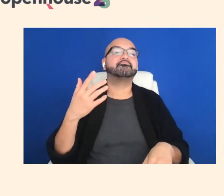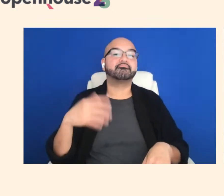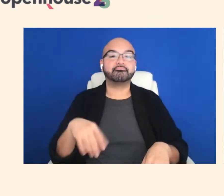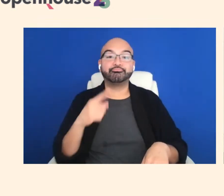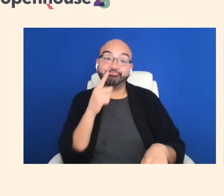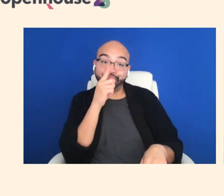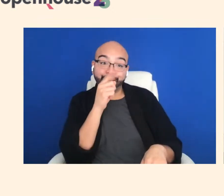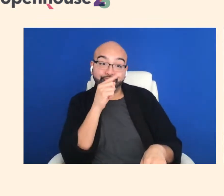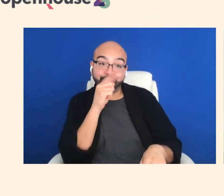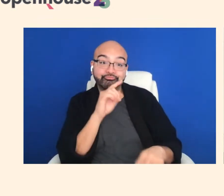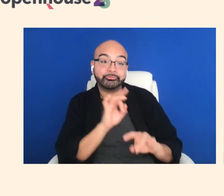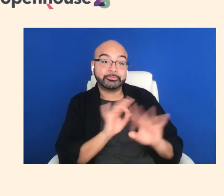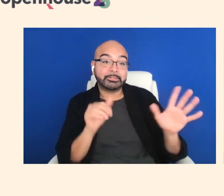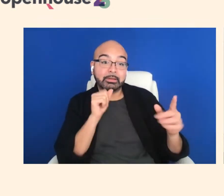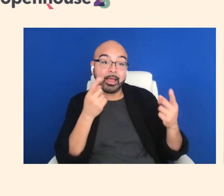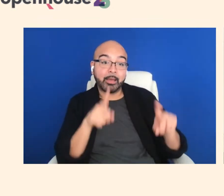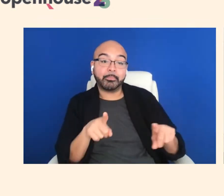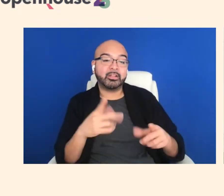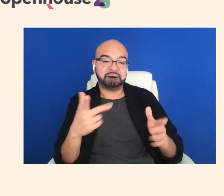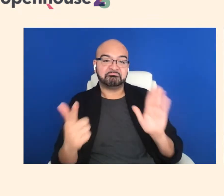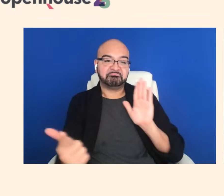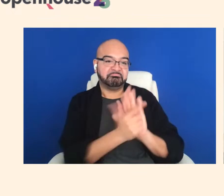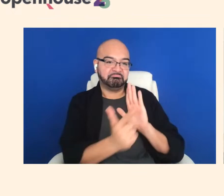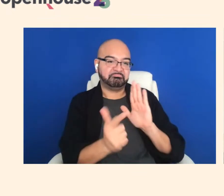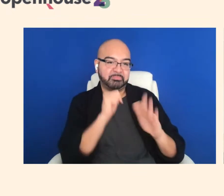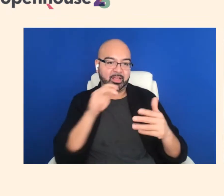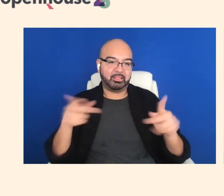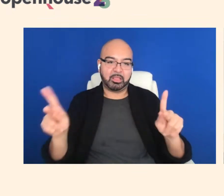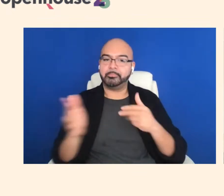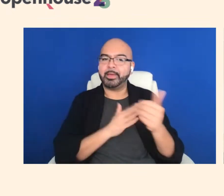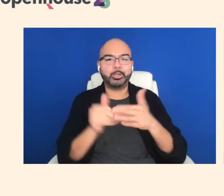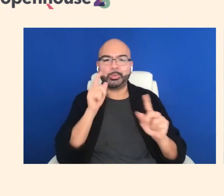didn't happen when it comes about, no matter who it comes from.